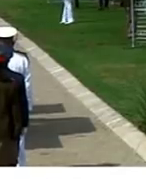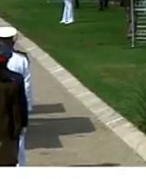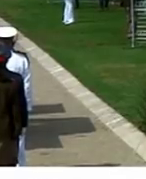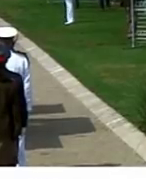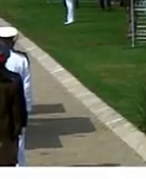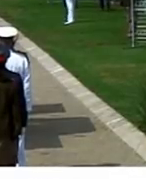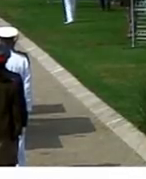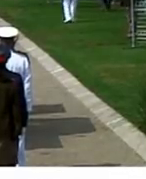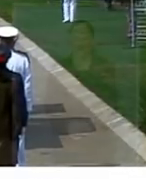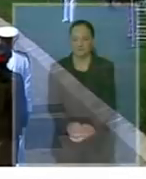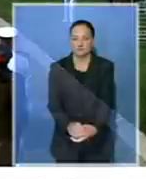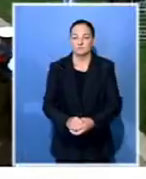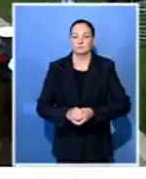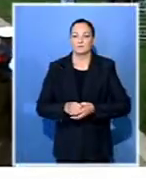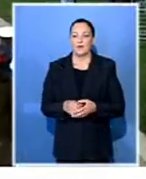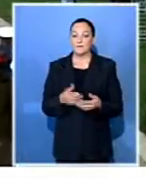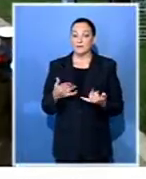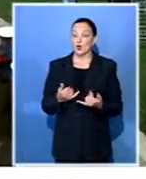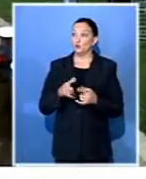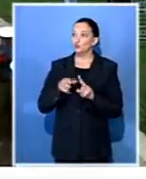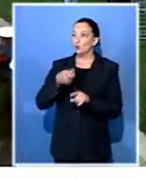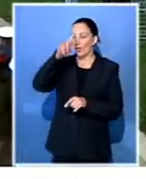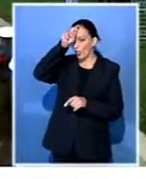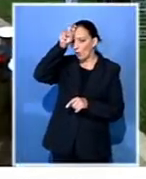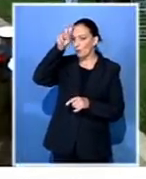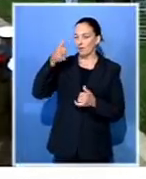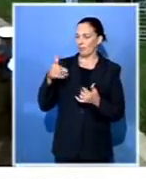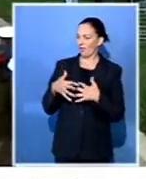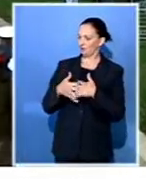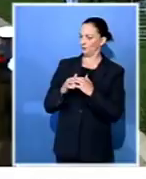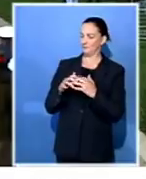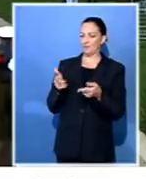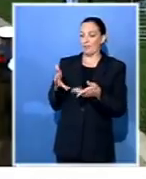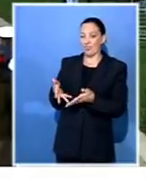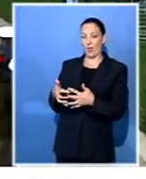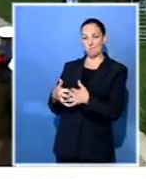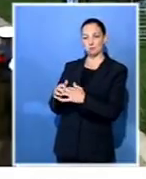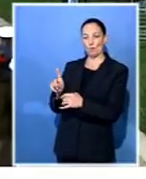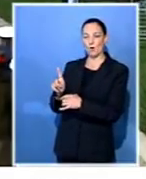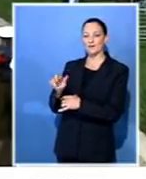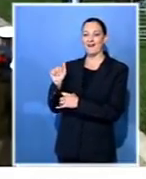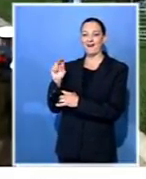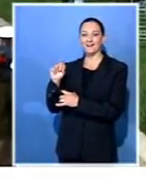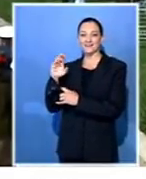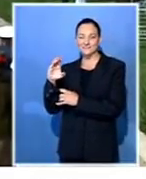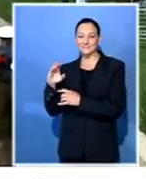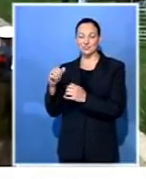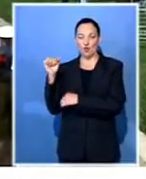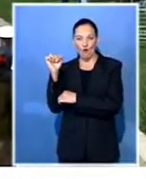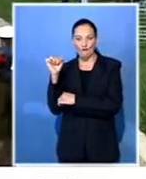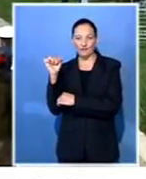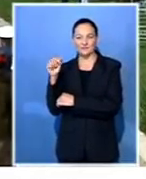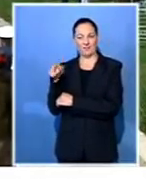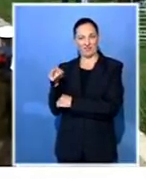to Russia, been to Tanzania, been to Ethiopia to set up the first ANC office that would interact